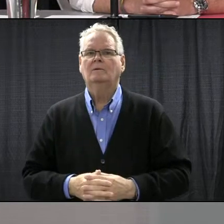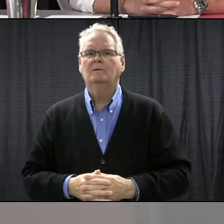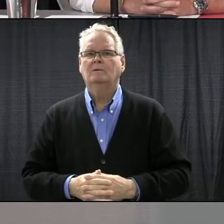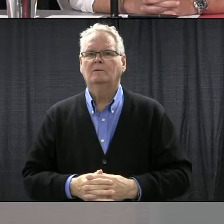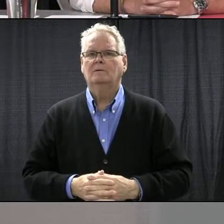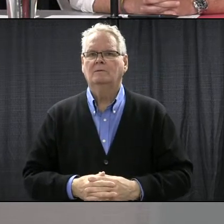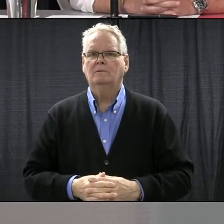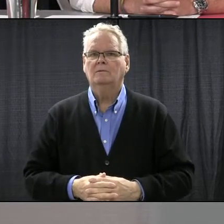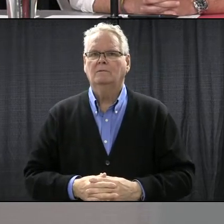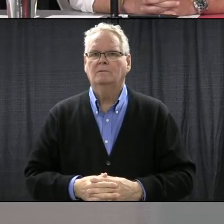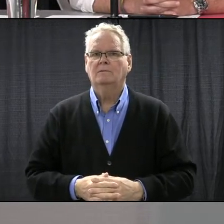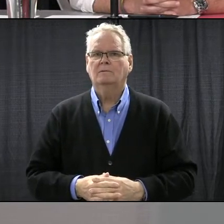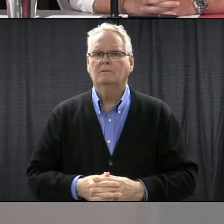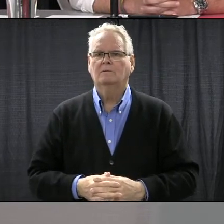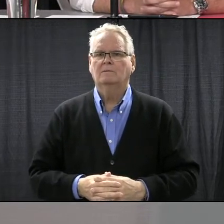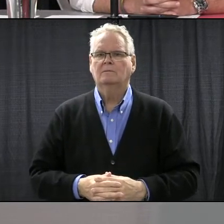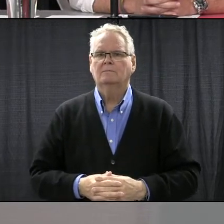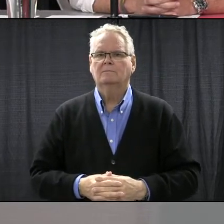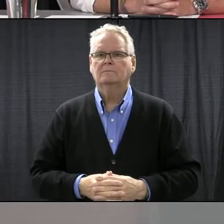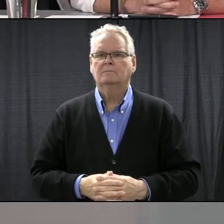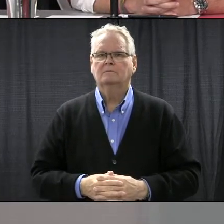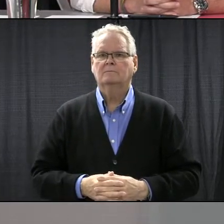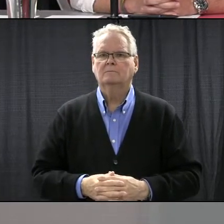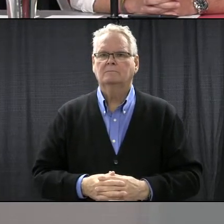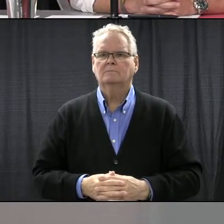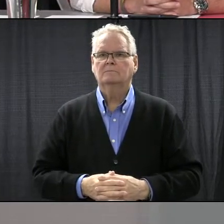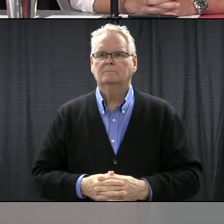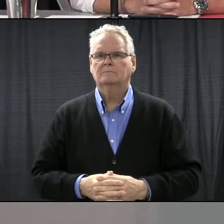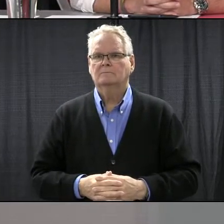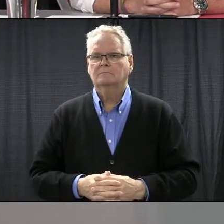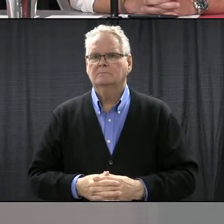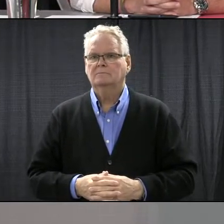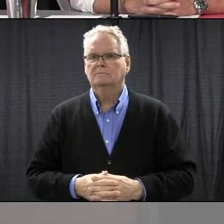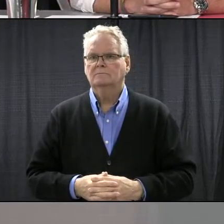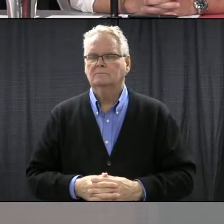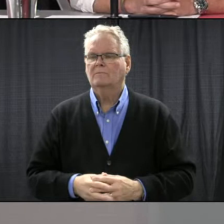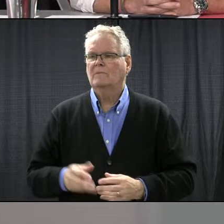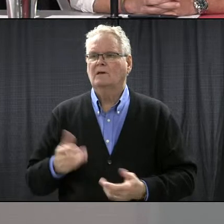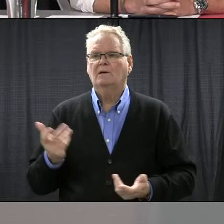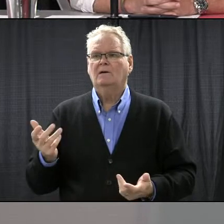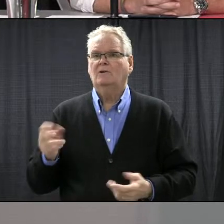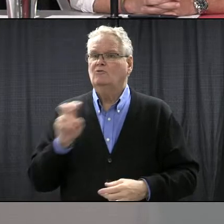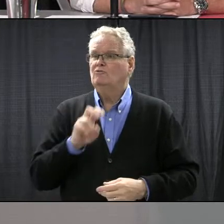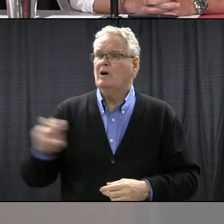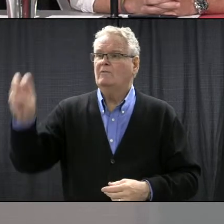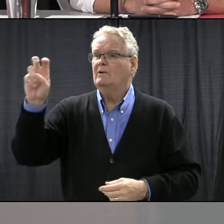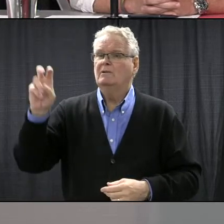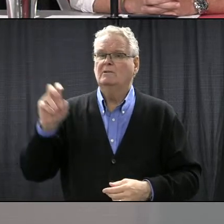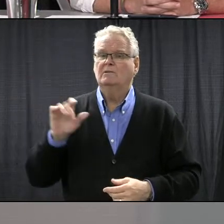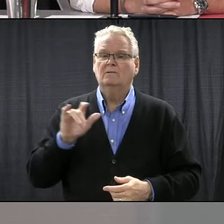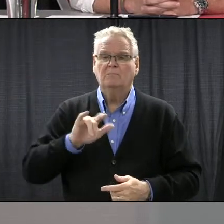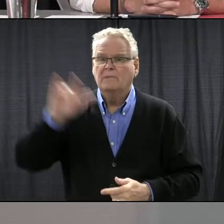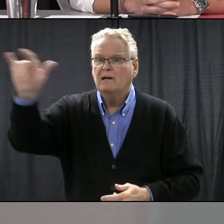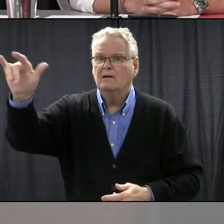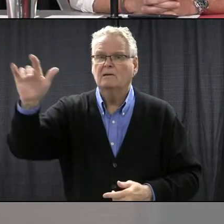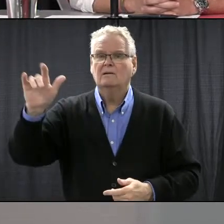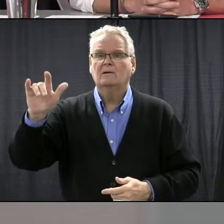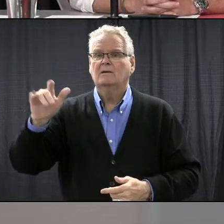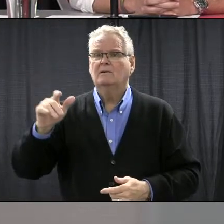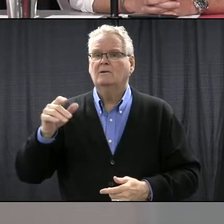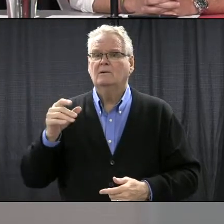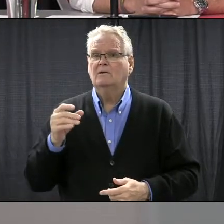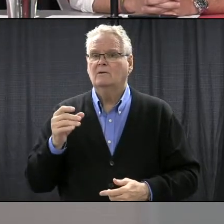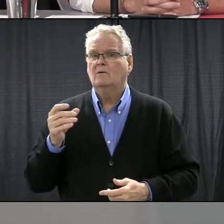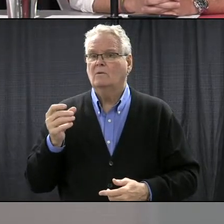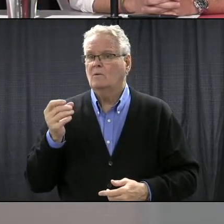But is it safe to say that at any airport, where you would be getting travelers coming into the province, that there would be an